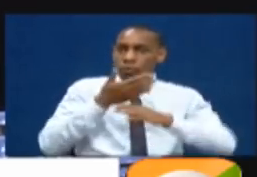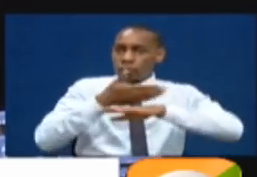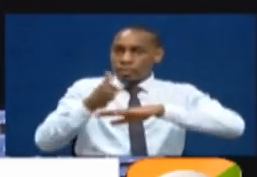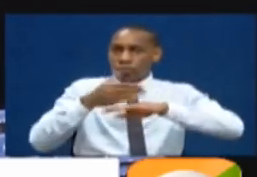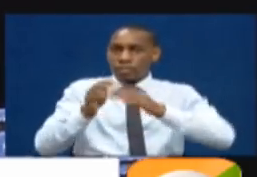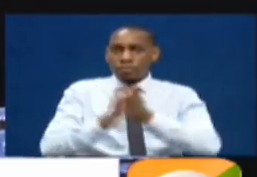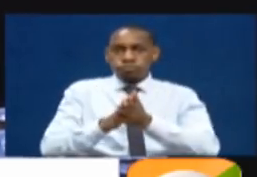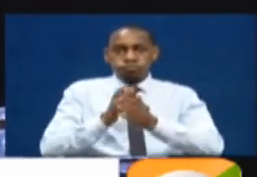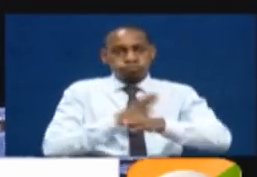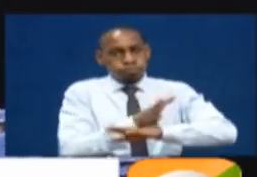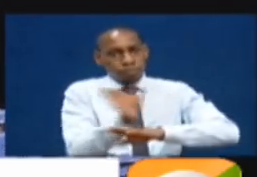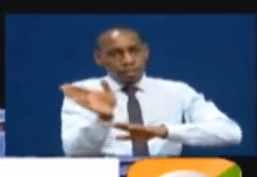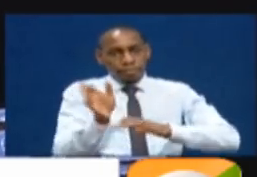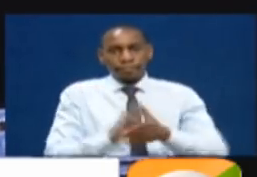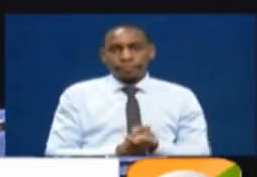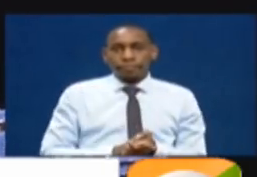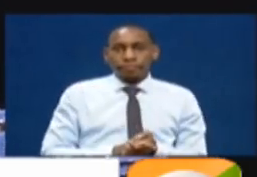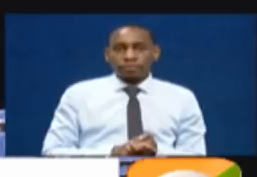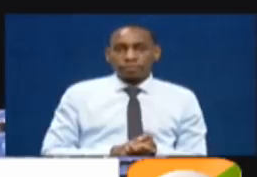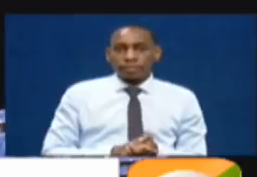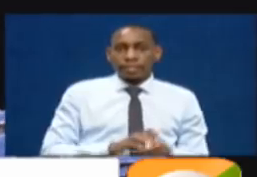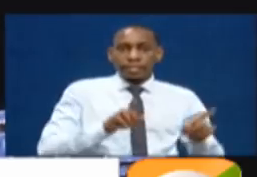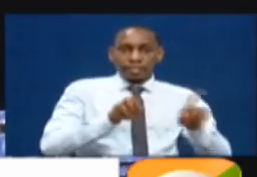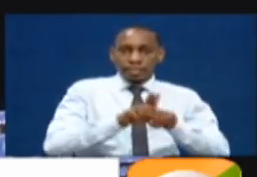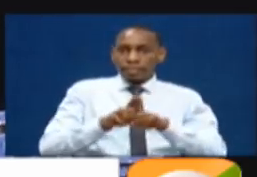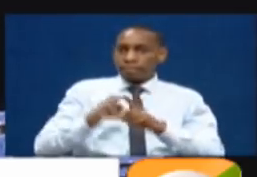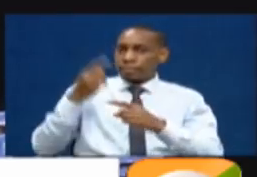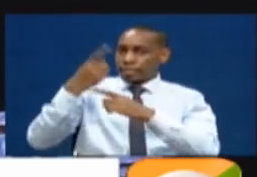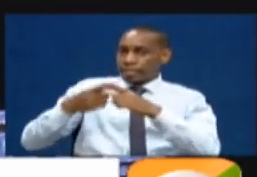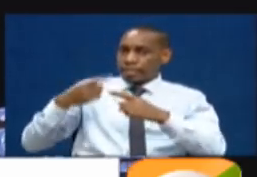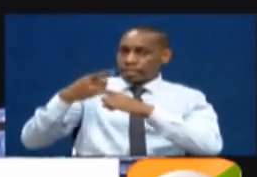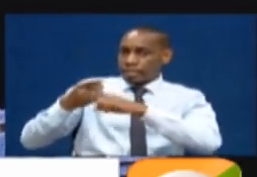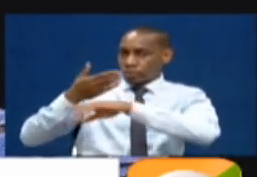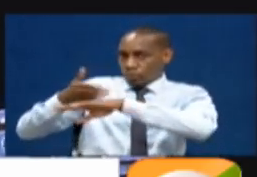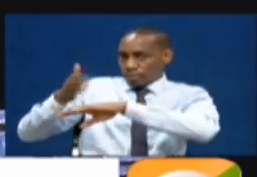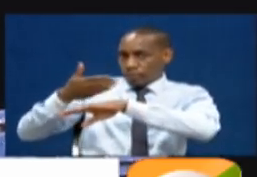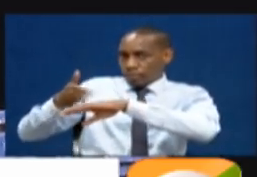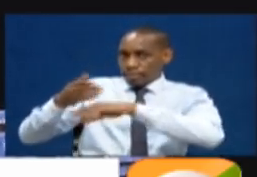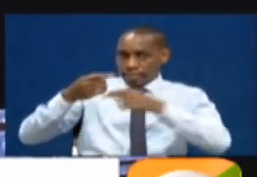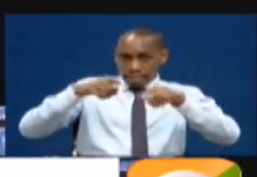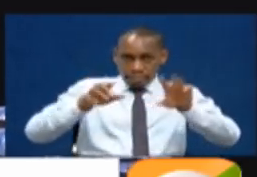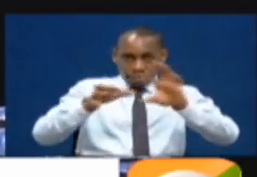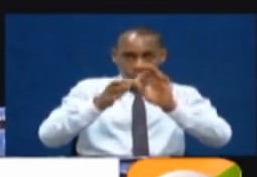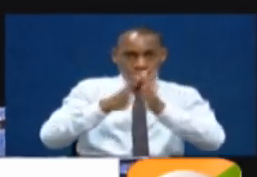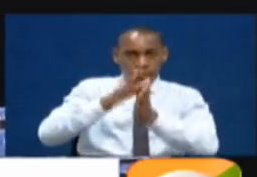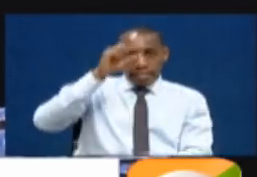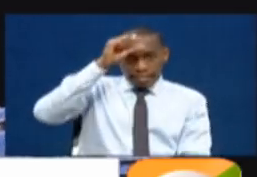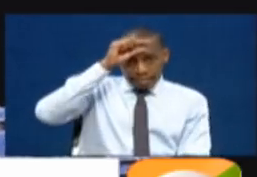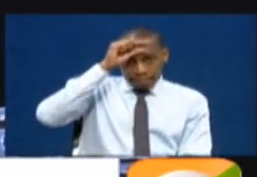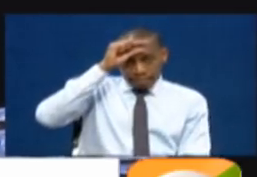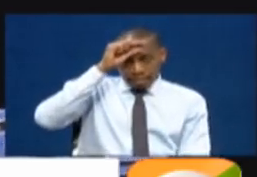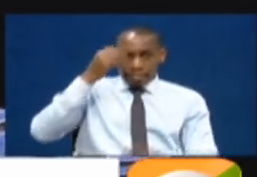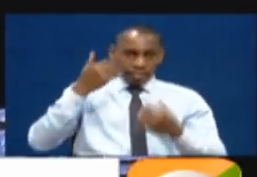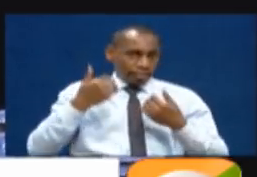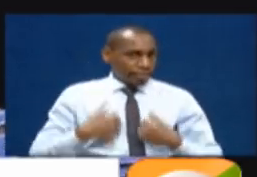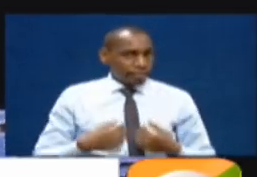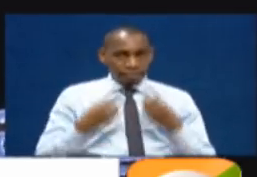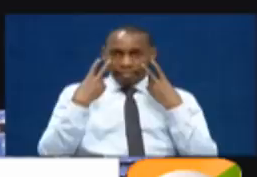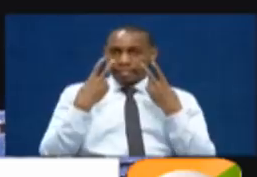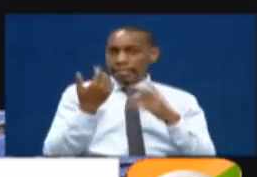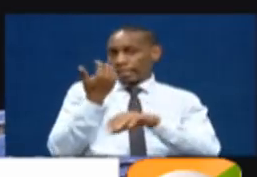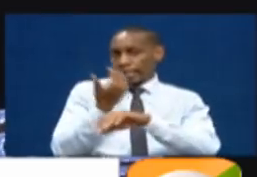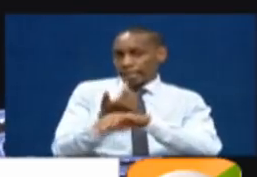looting. And in some of those decades of plunder and looting, you are in government. So I really find it hard